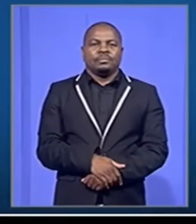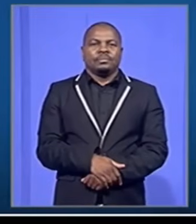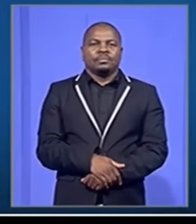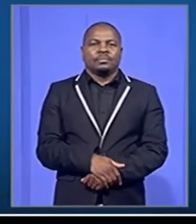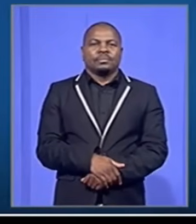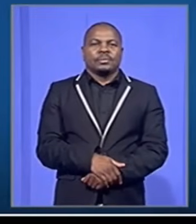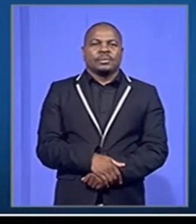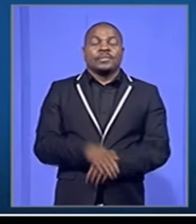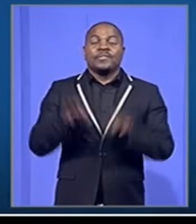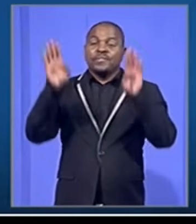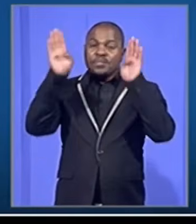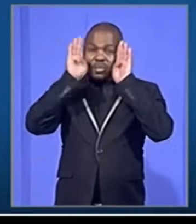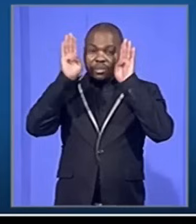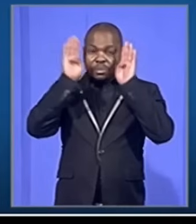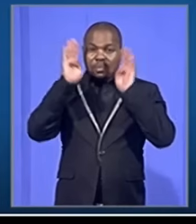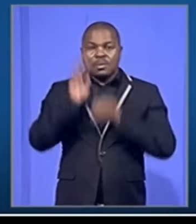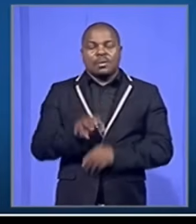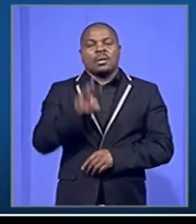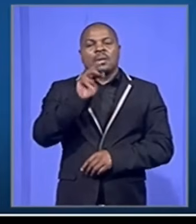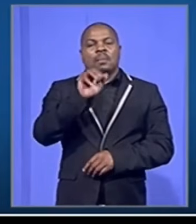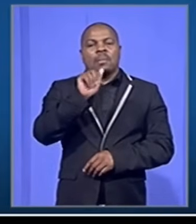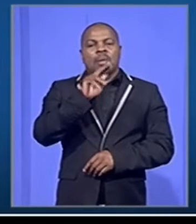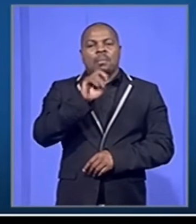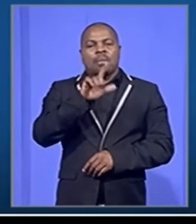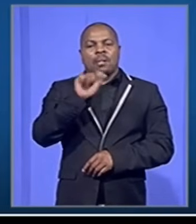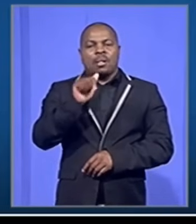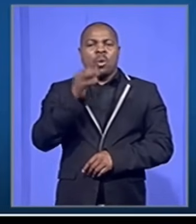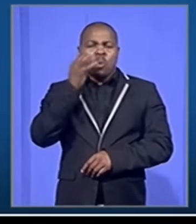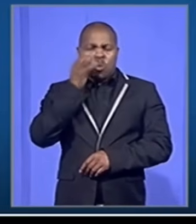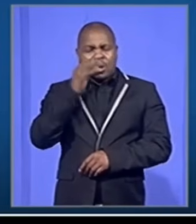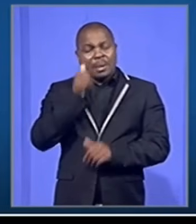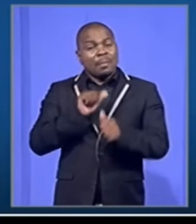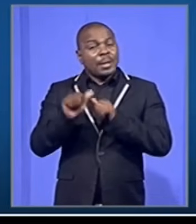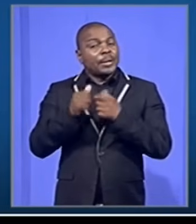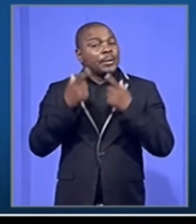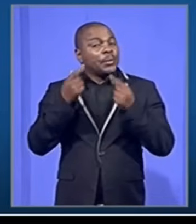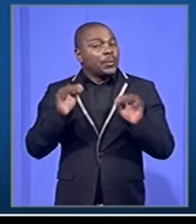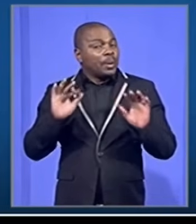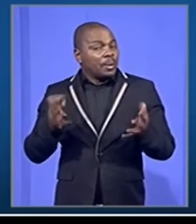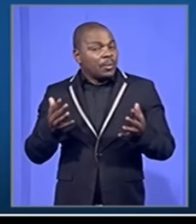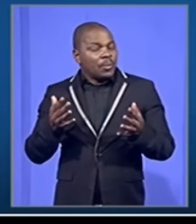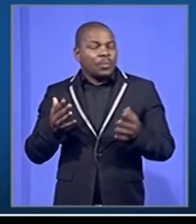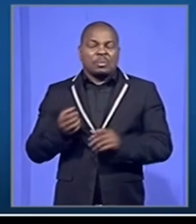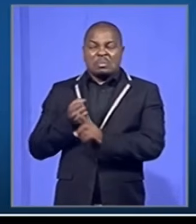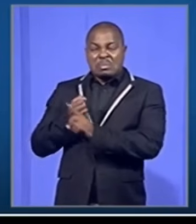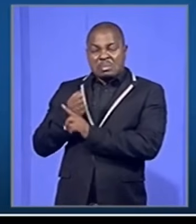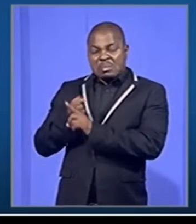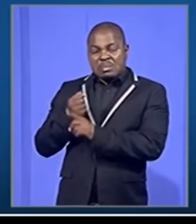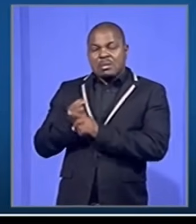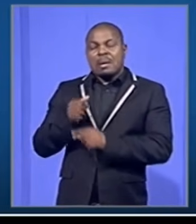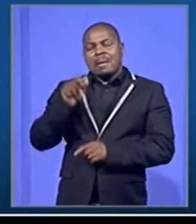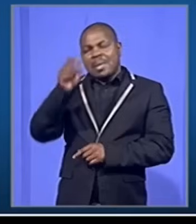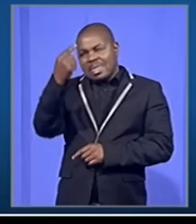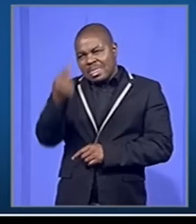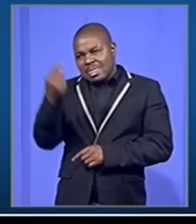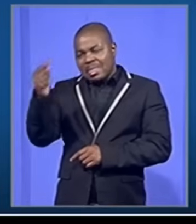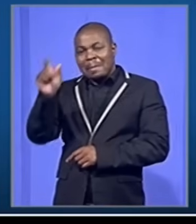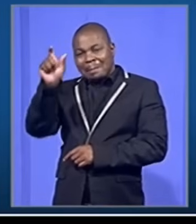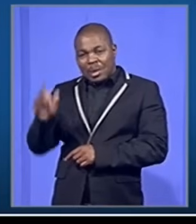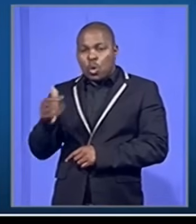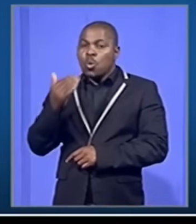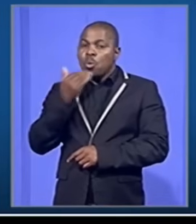Letlakaleng la Facebook Maimela Kgabe o re seo se ka dirwago phokotšegong ya twatši ye ke gore motho mang le mang yo